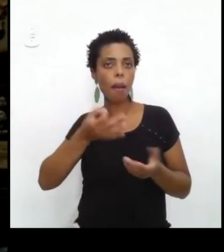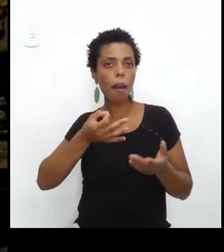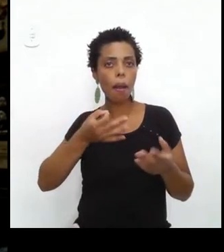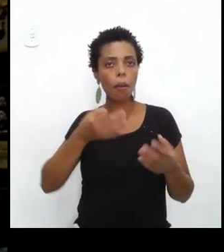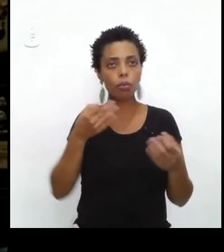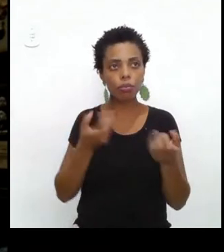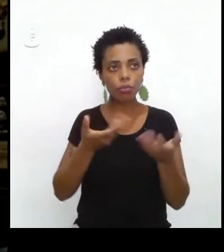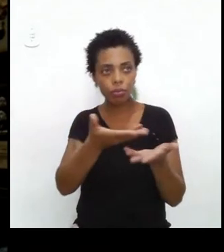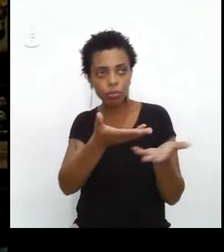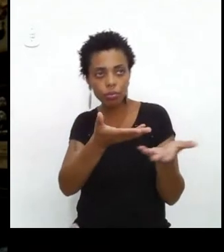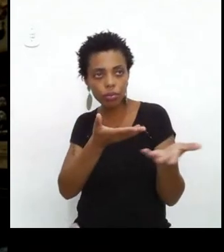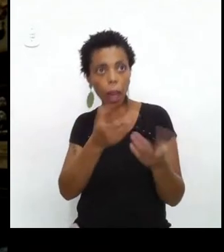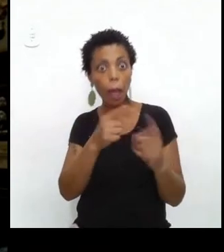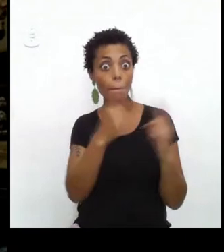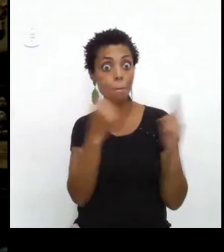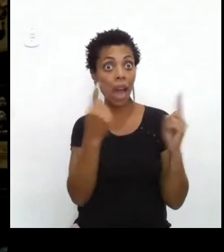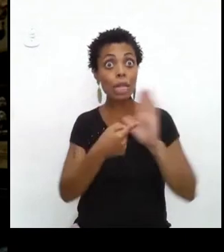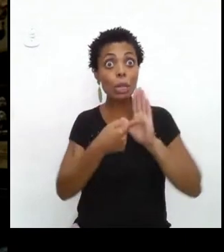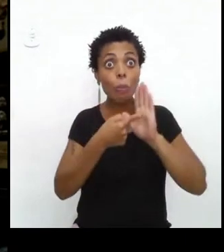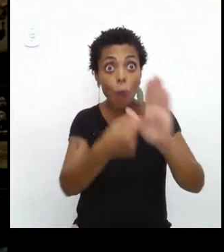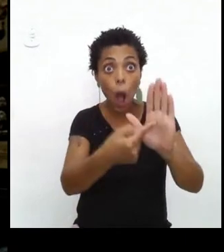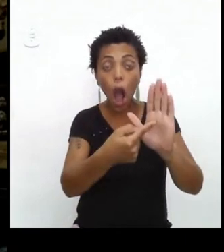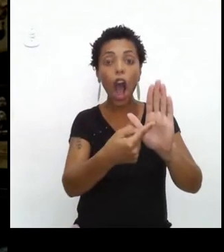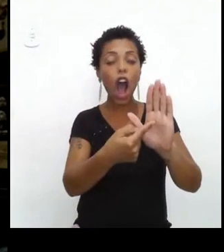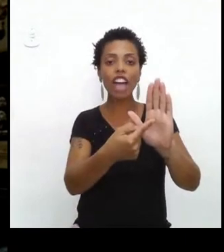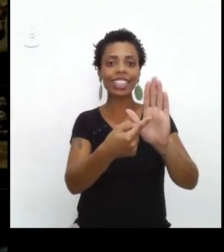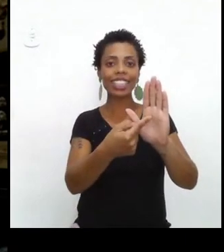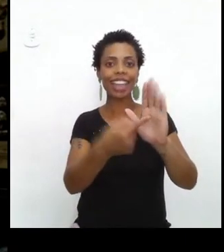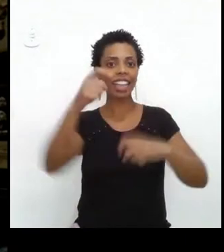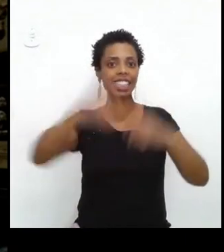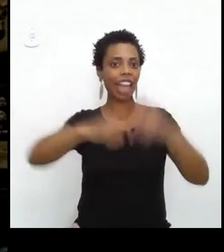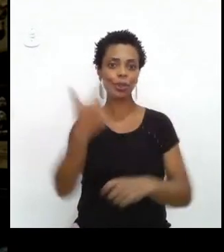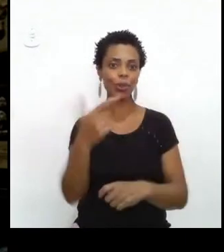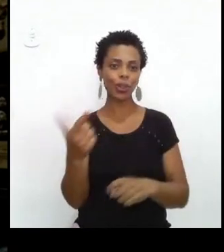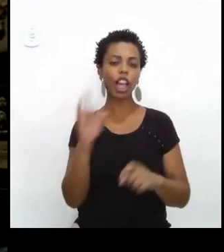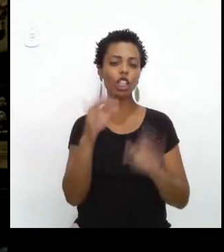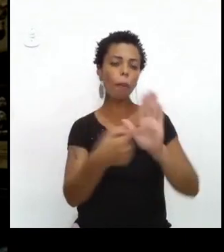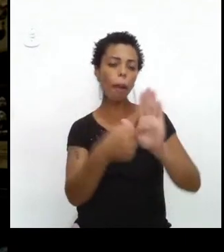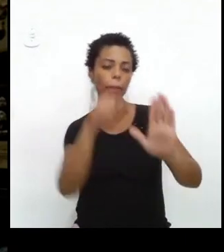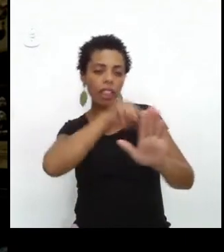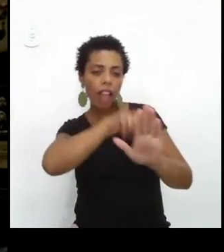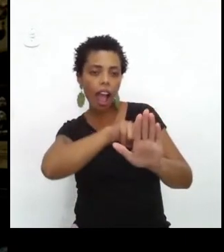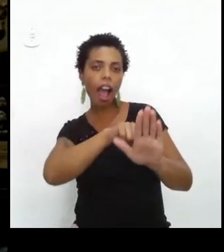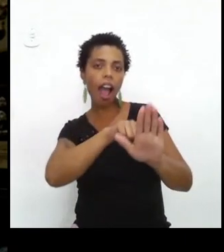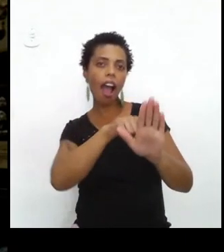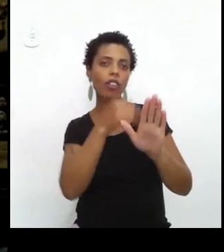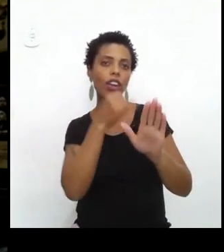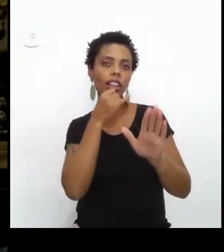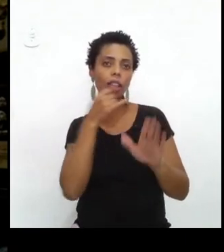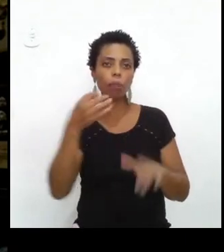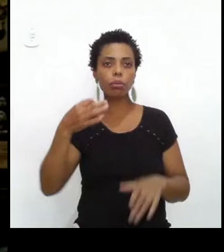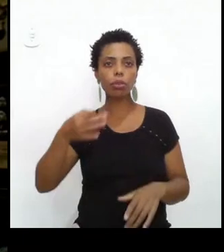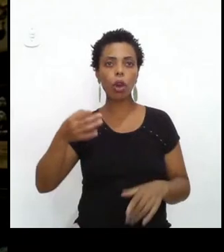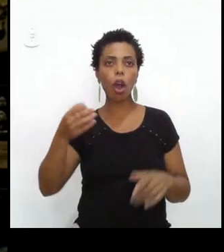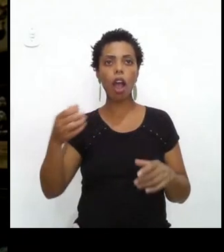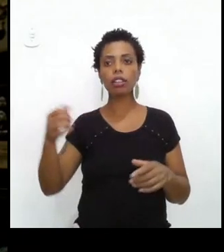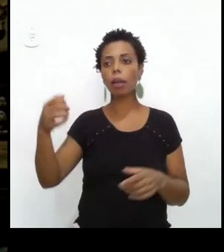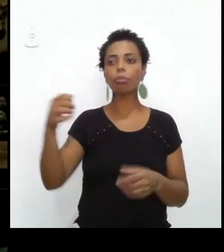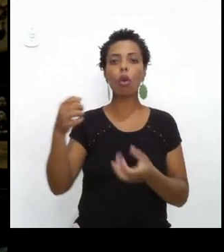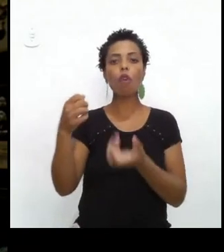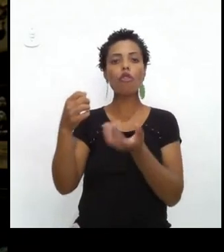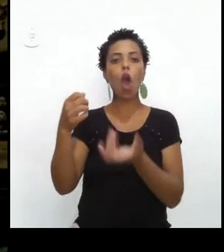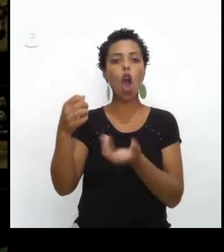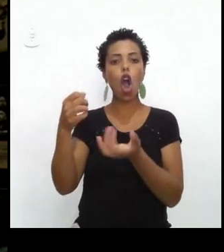standoff a alegria o fim desse esplendor toda assim oi ataque